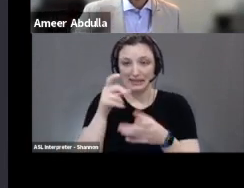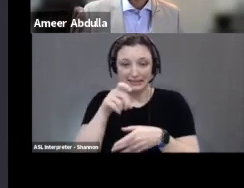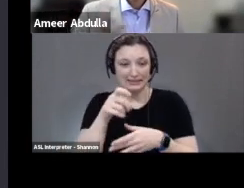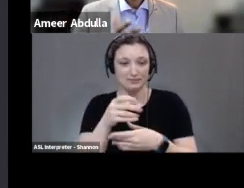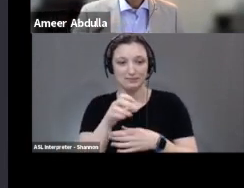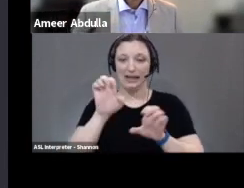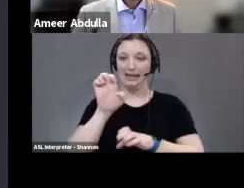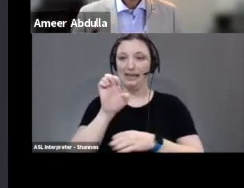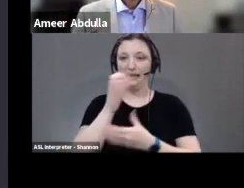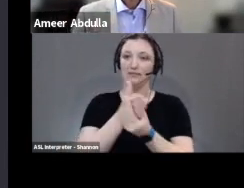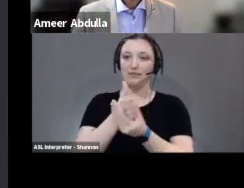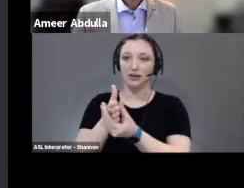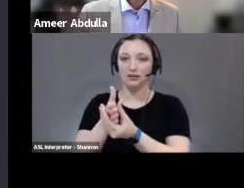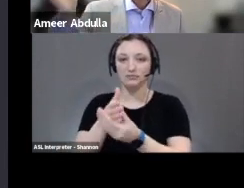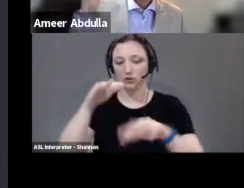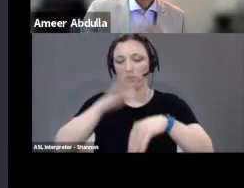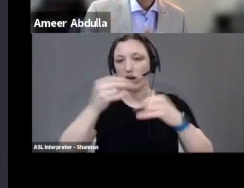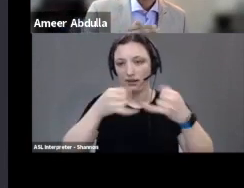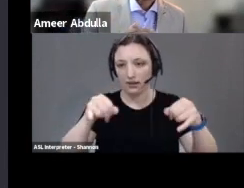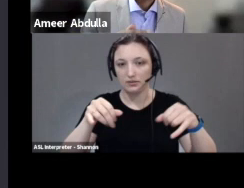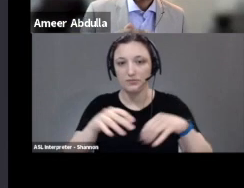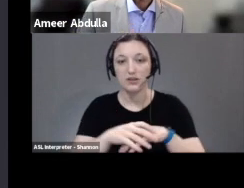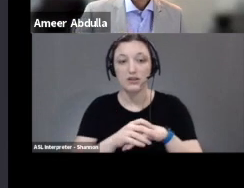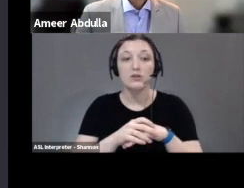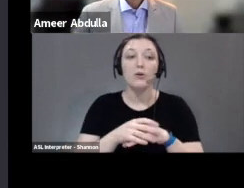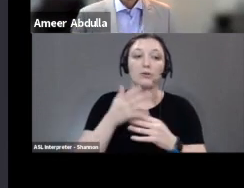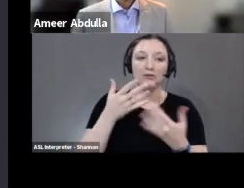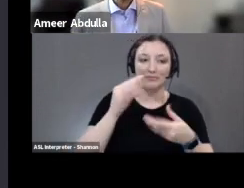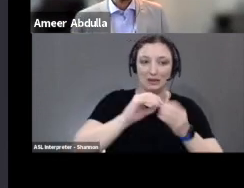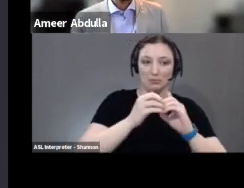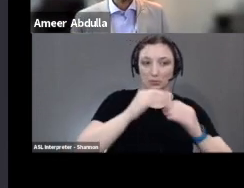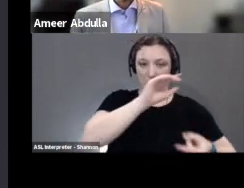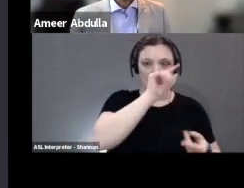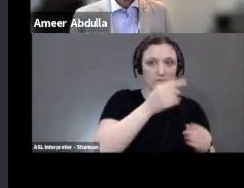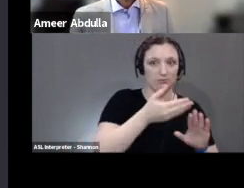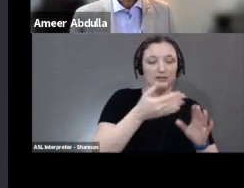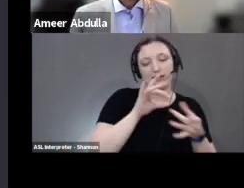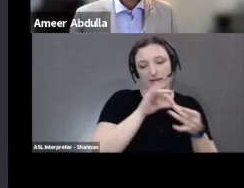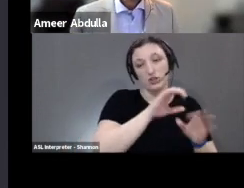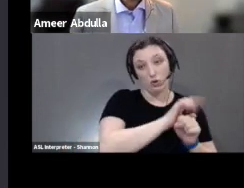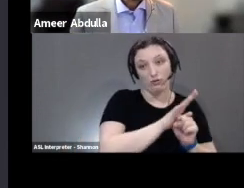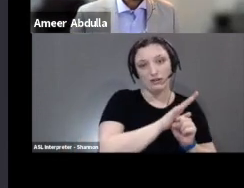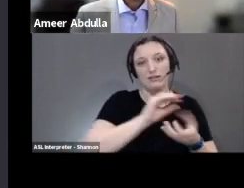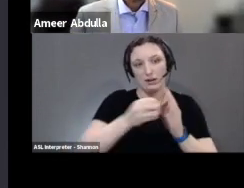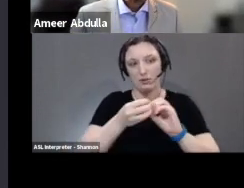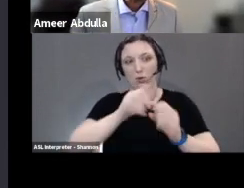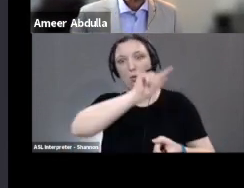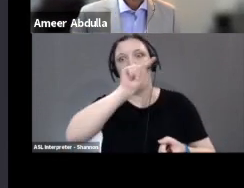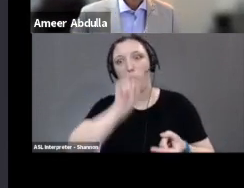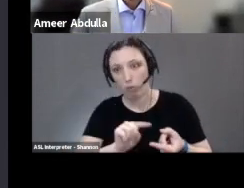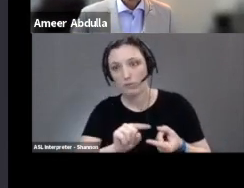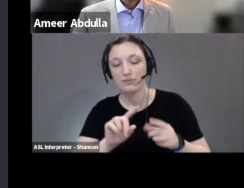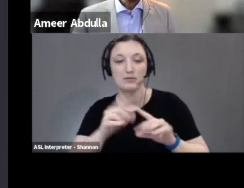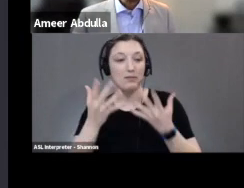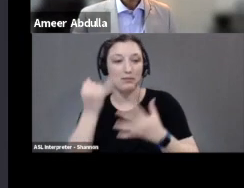of moves around. Certainly these days during COVID, the number was dropped very low, almost to, I think, any like if you had more than 10 T4s,